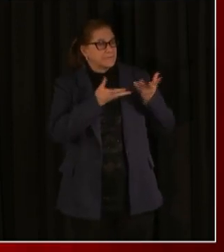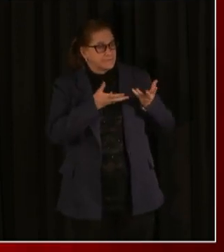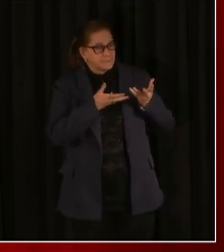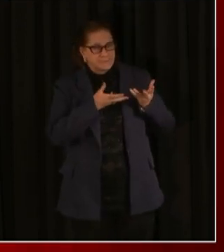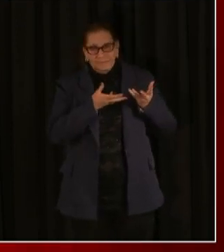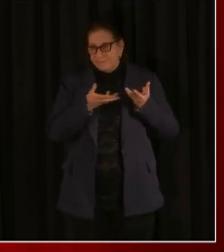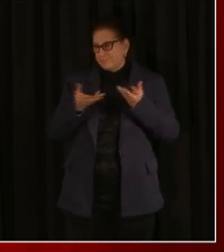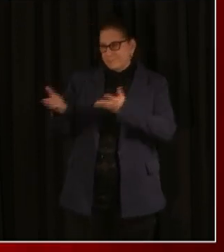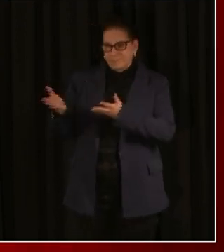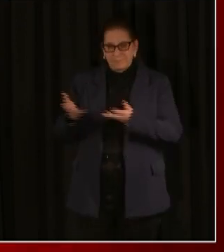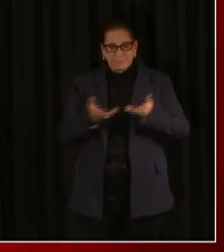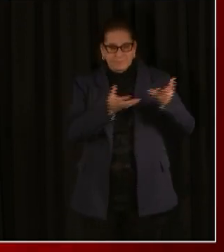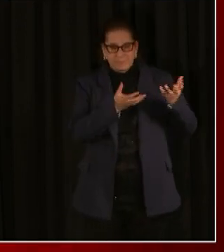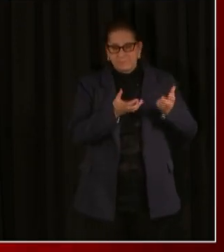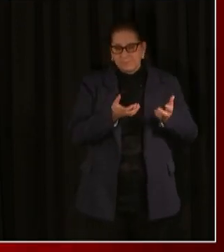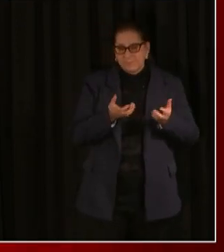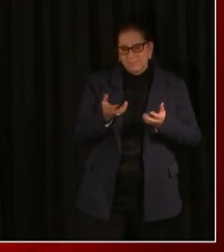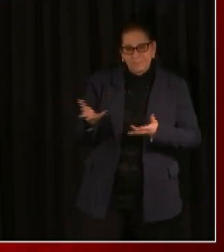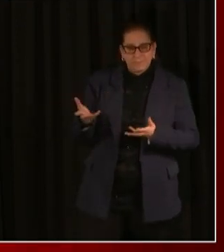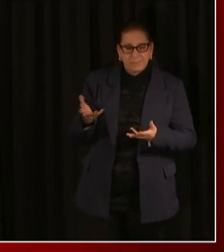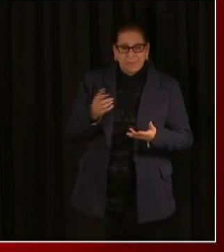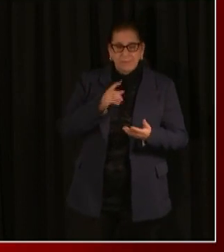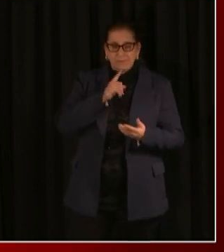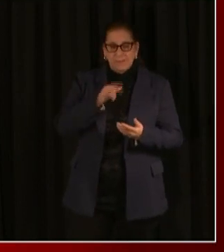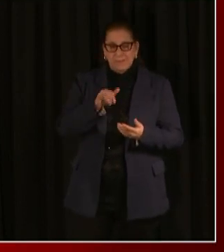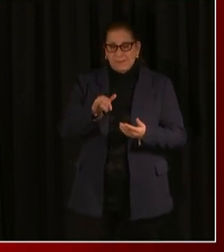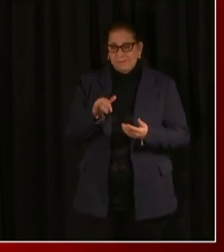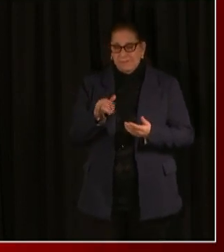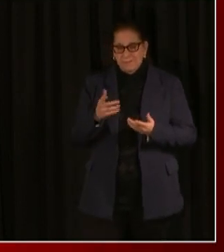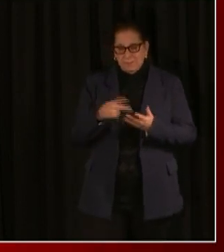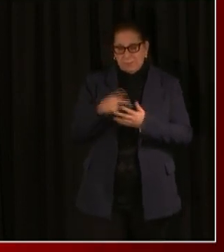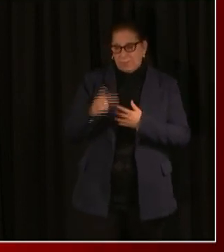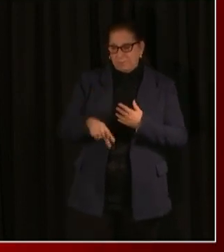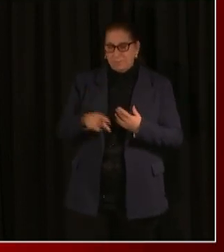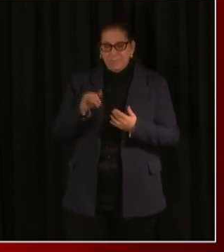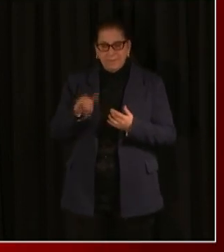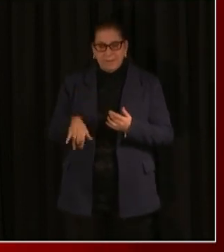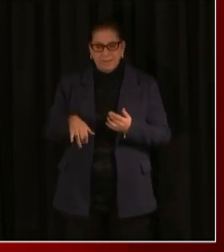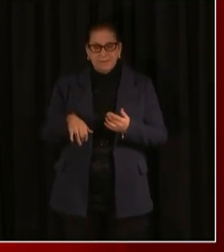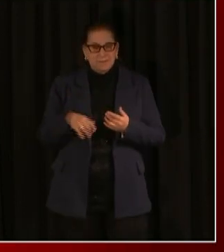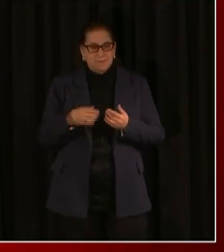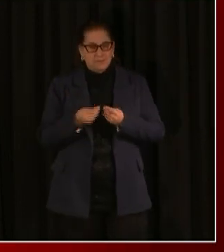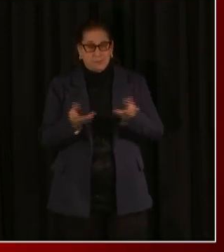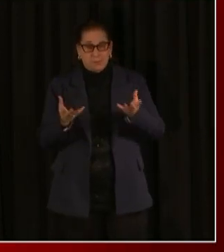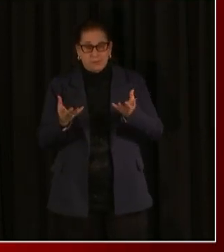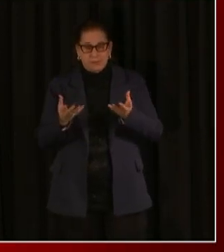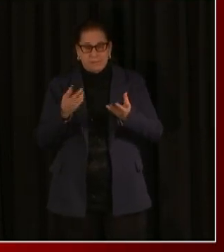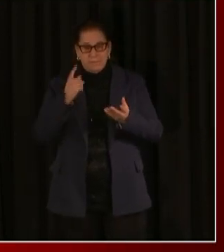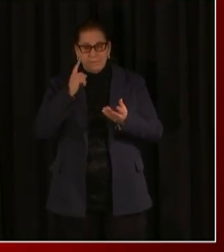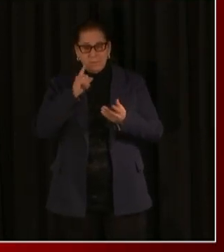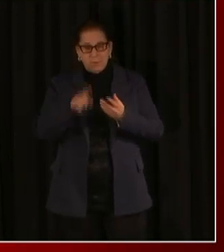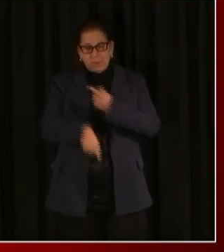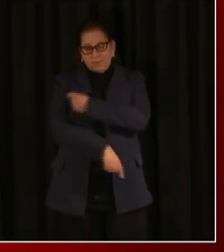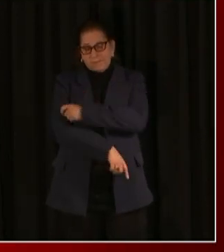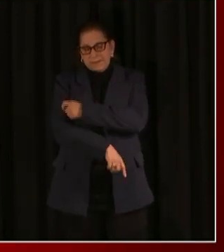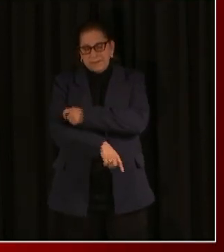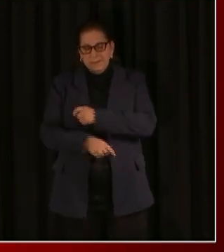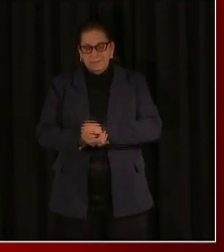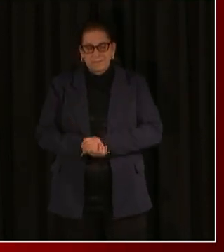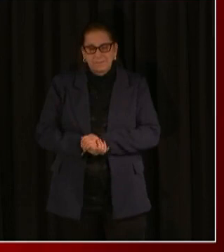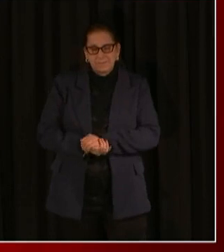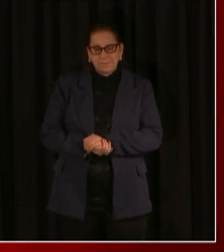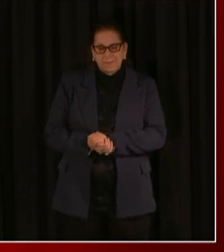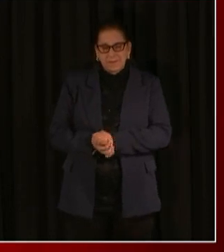So again, the vaccine is distributed based on two goals: reducing mortality, so basically illness and death,